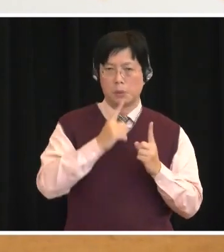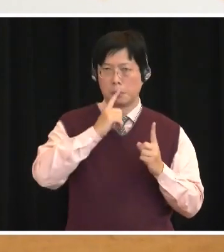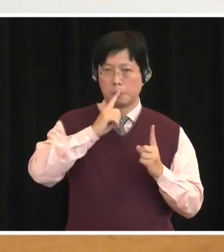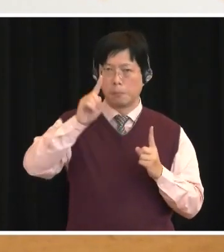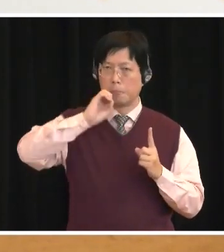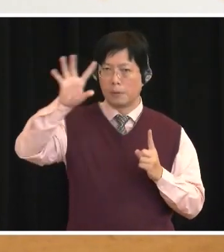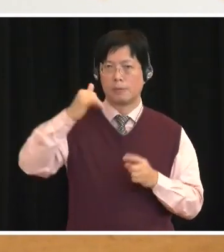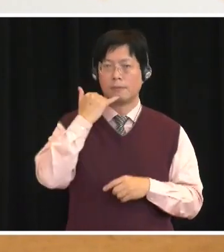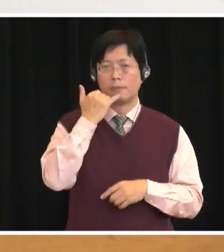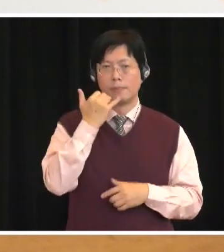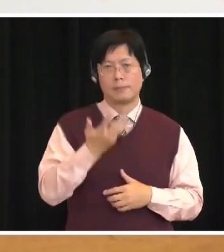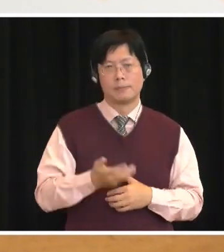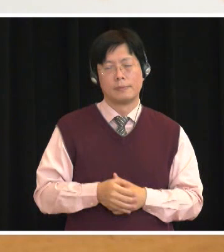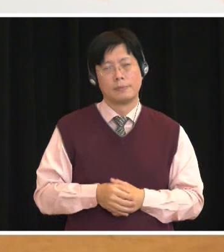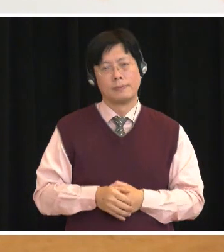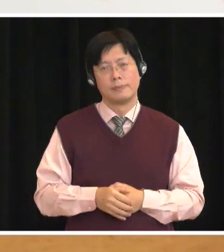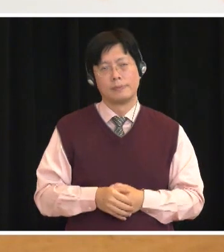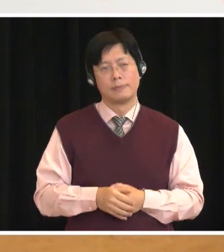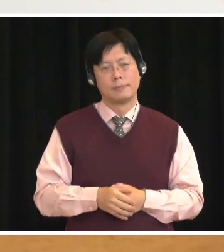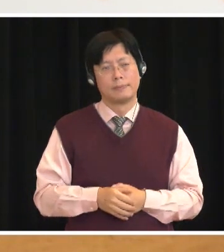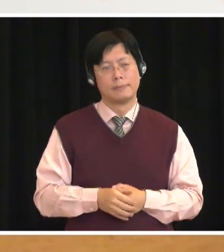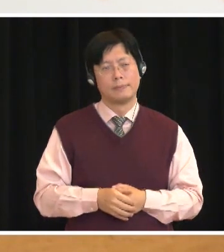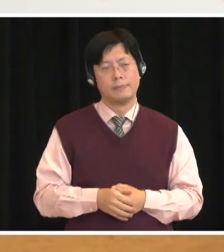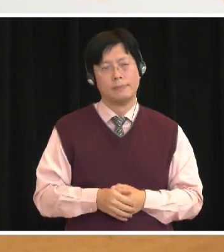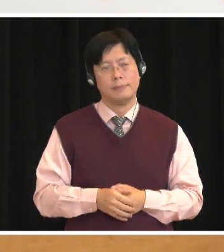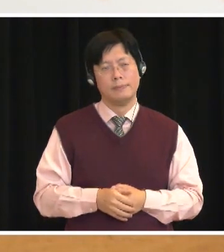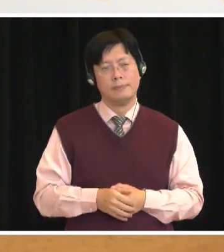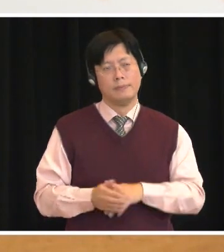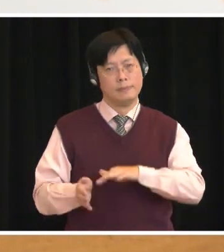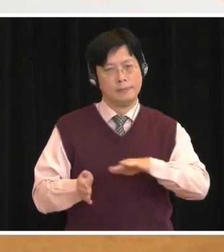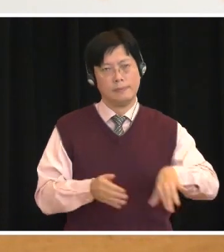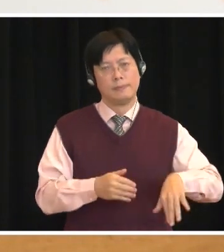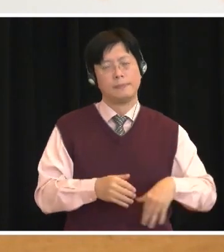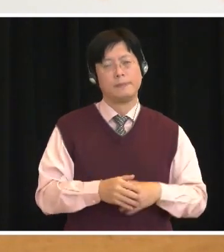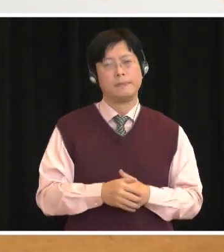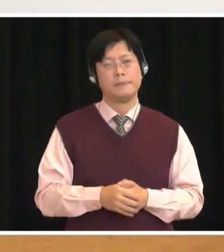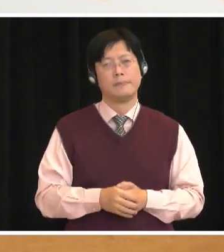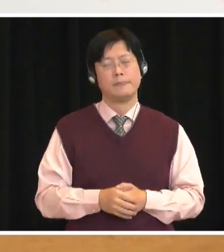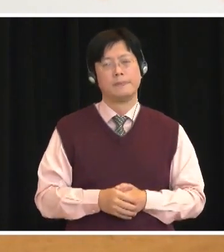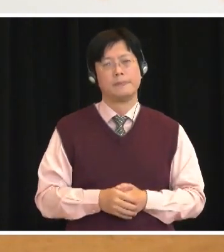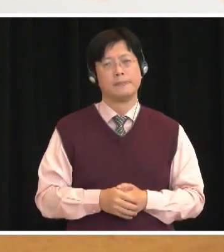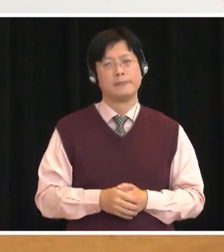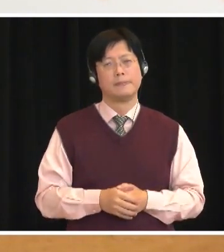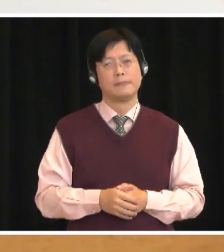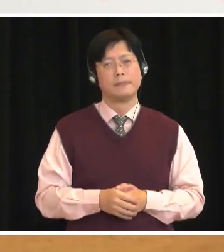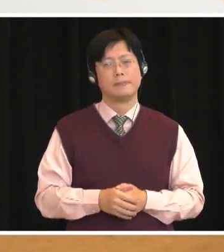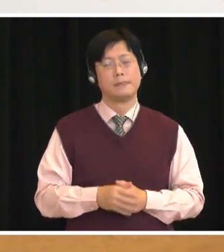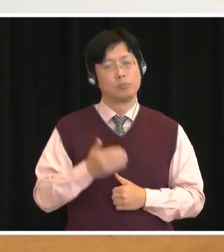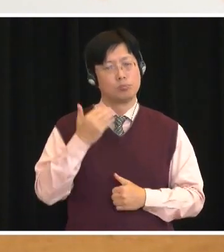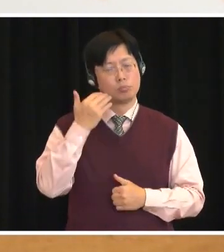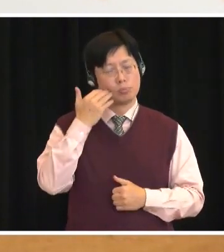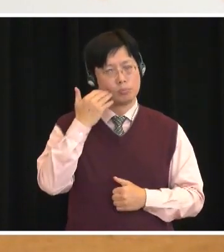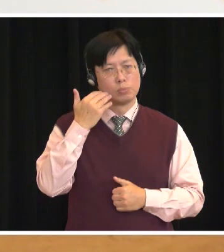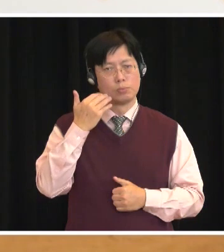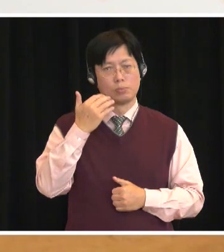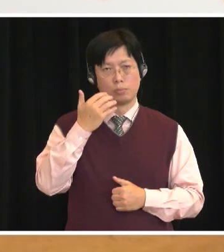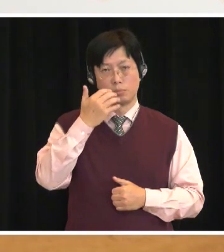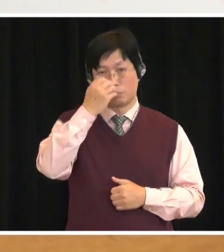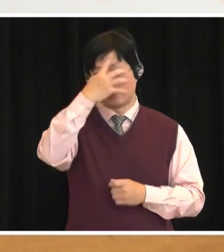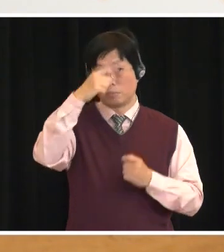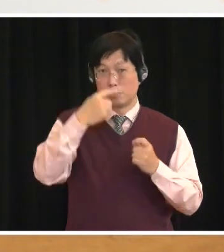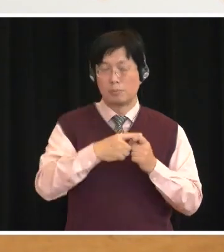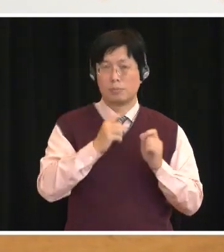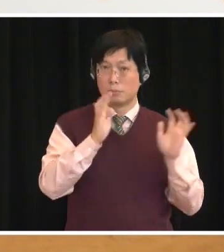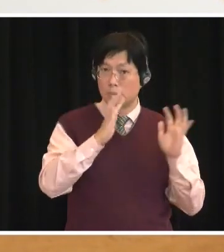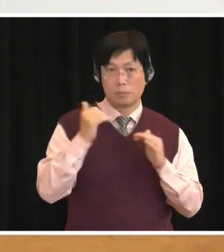Is a separation between children and adults guaranteed all along